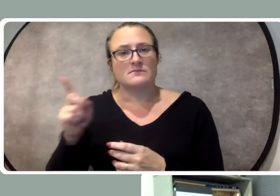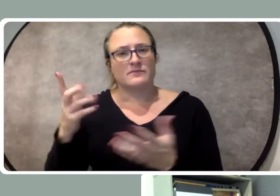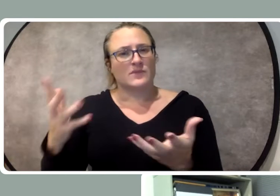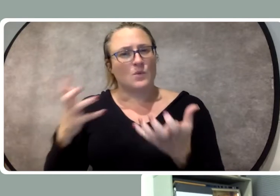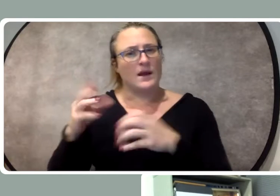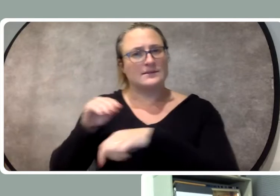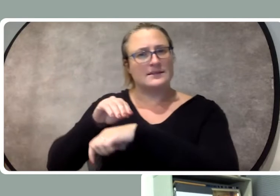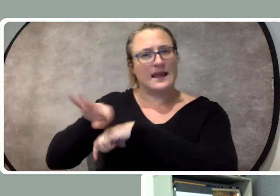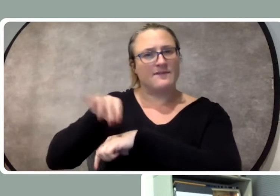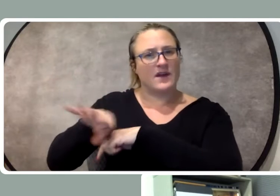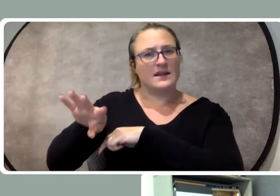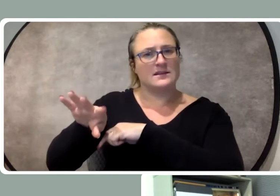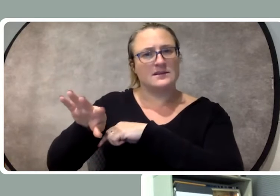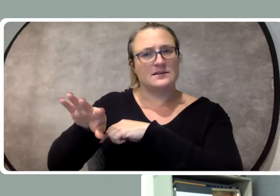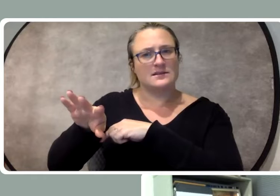advice about